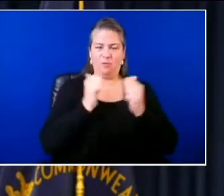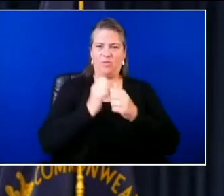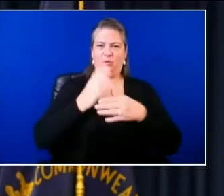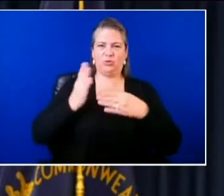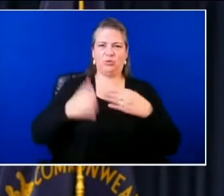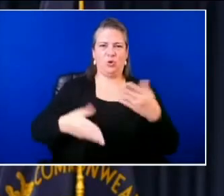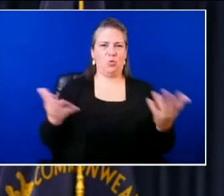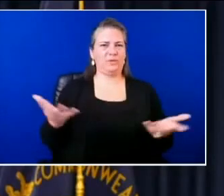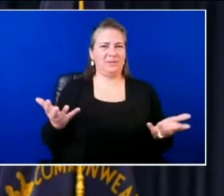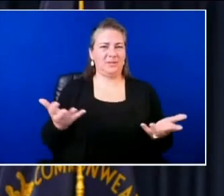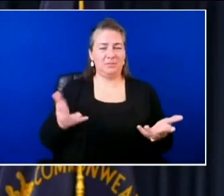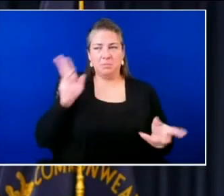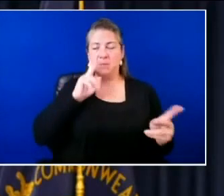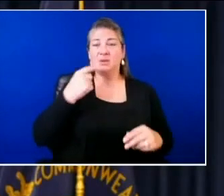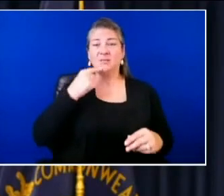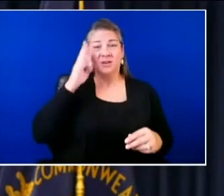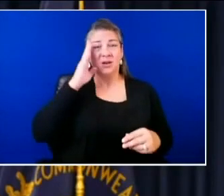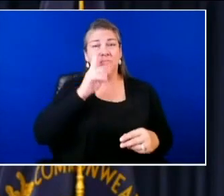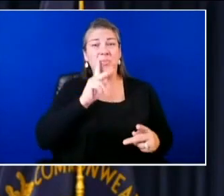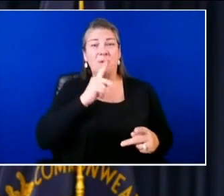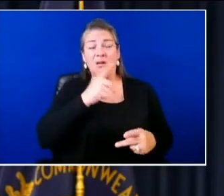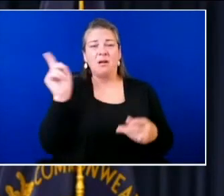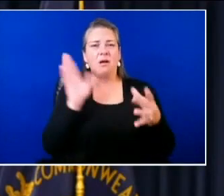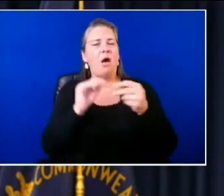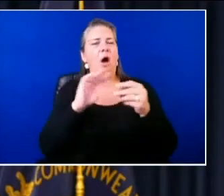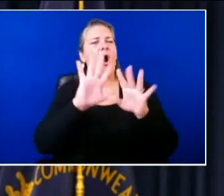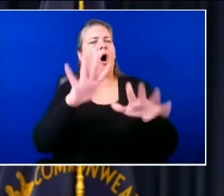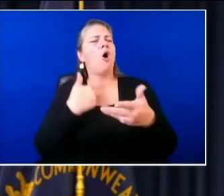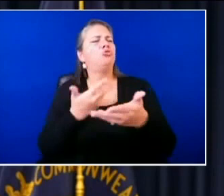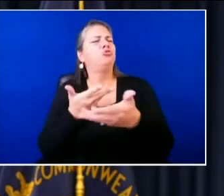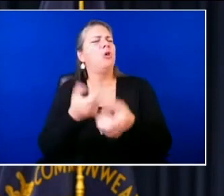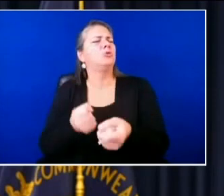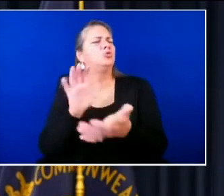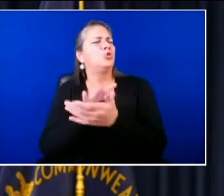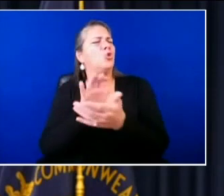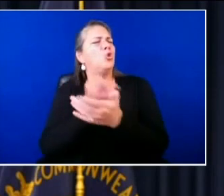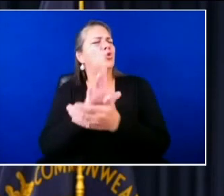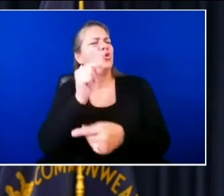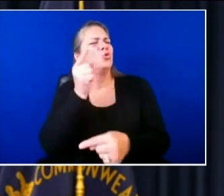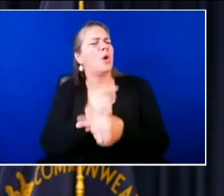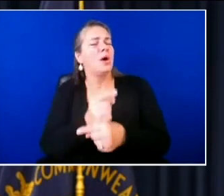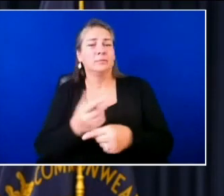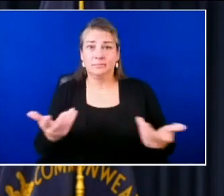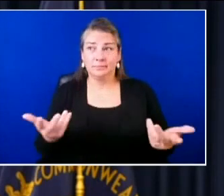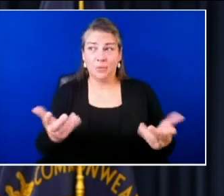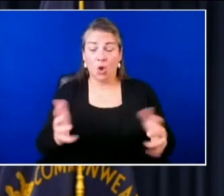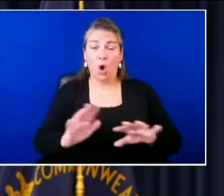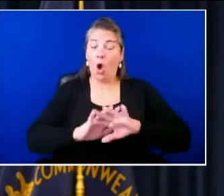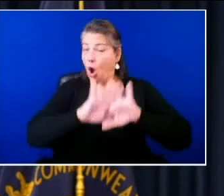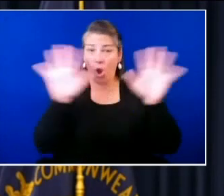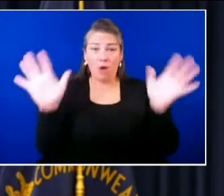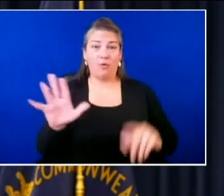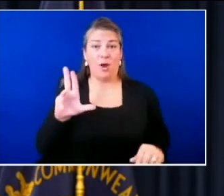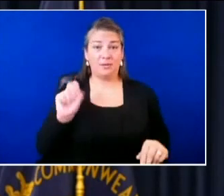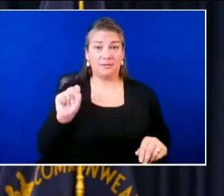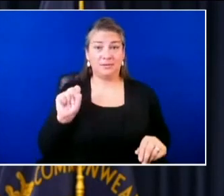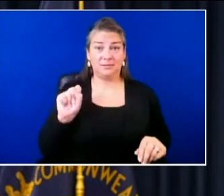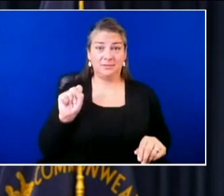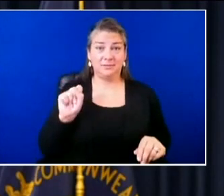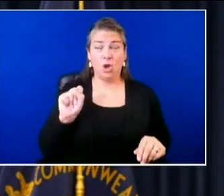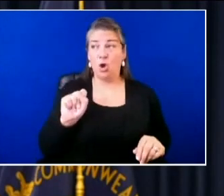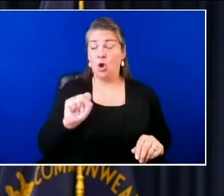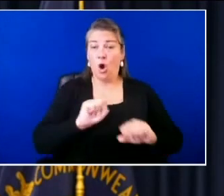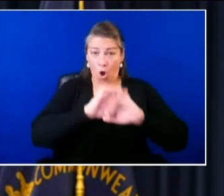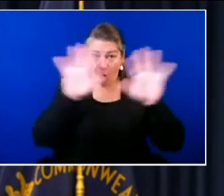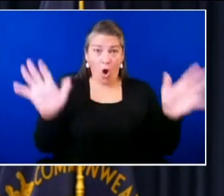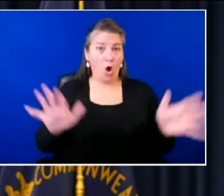Why can't we just trust school systems to do the right thing? Well, all over the country, school systems have chosen not to do the